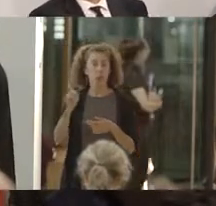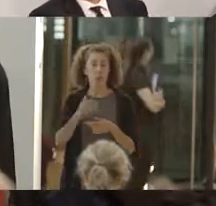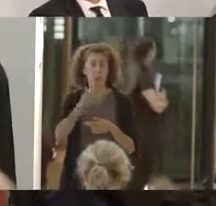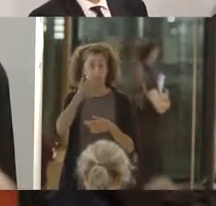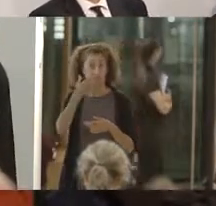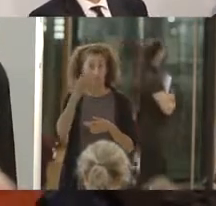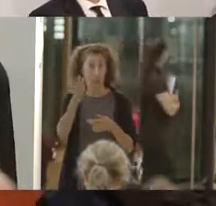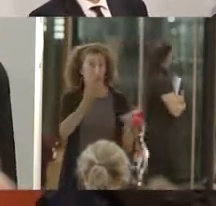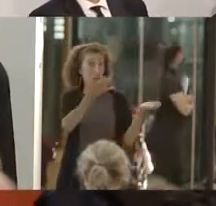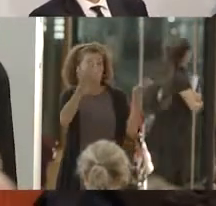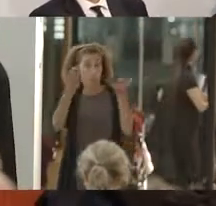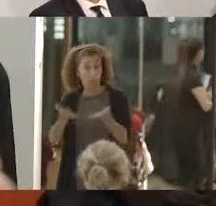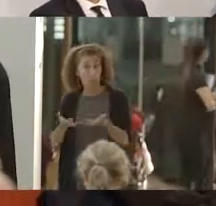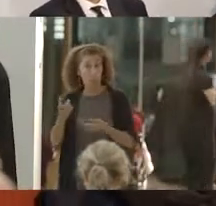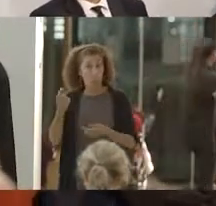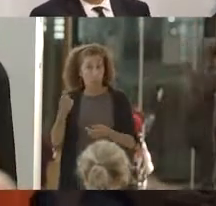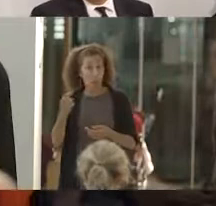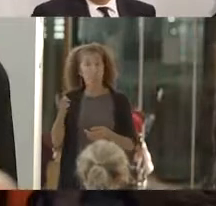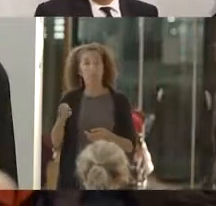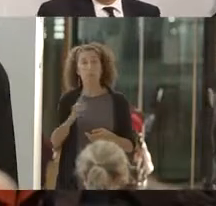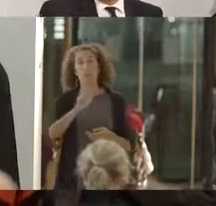I believe they're referring to 3B.